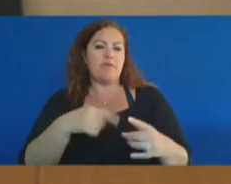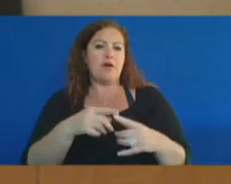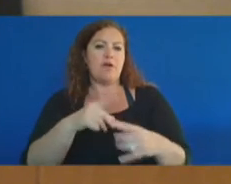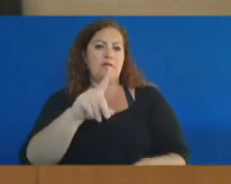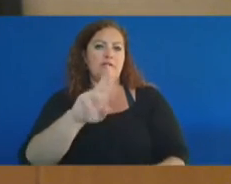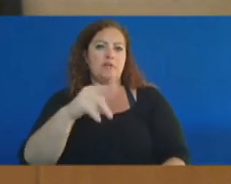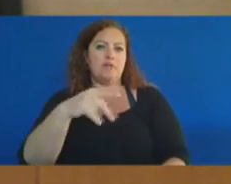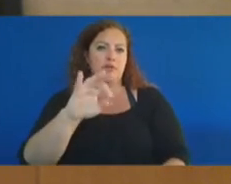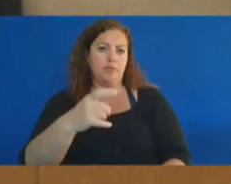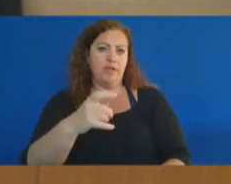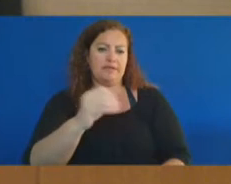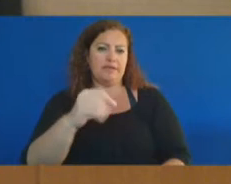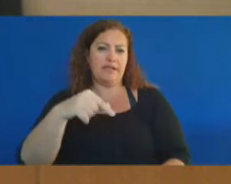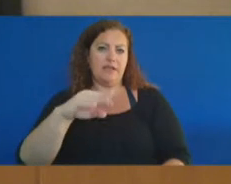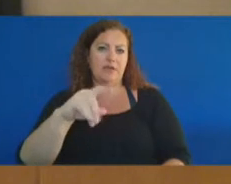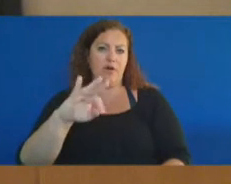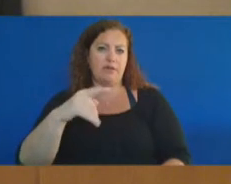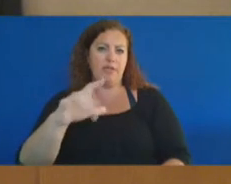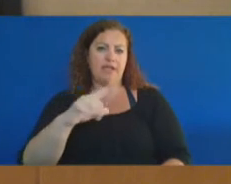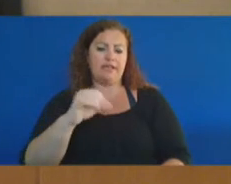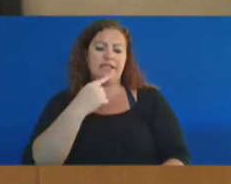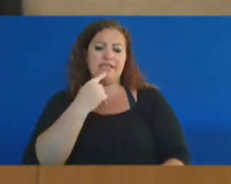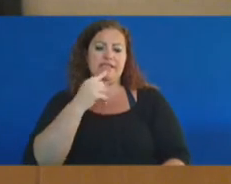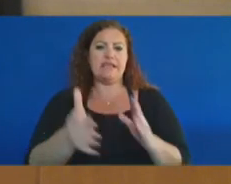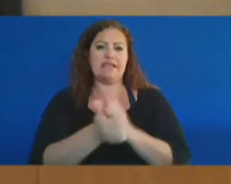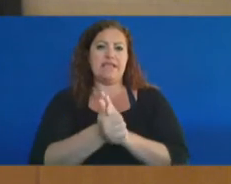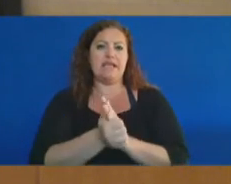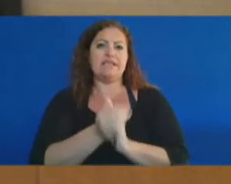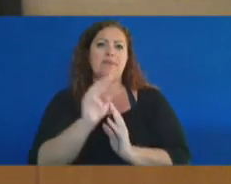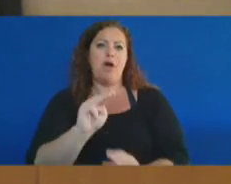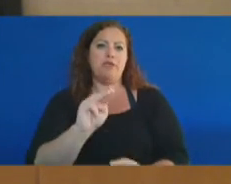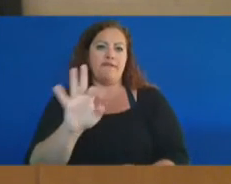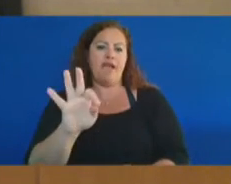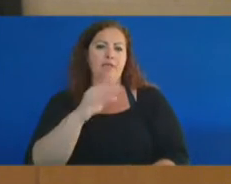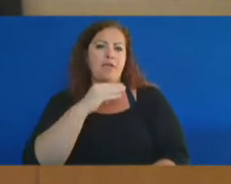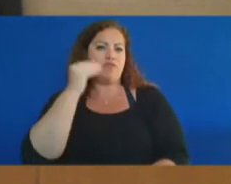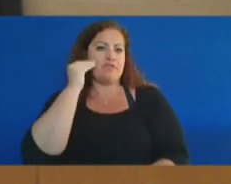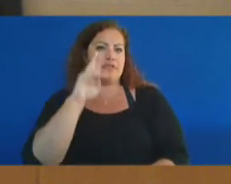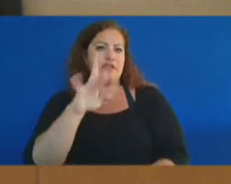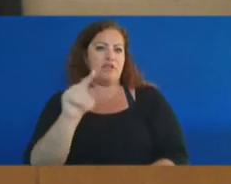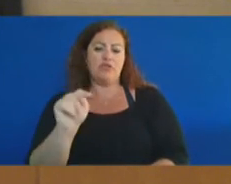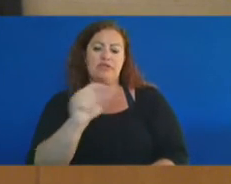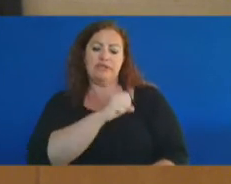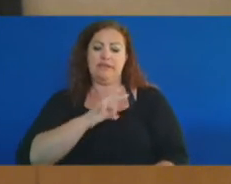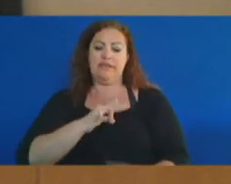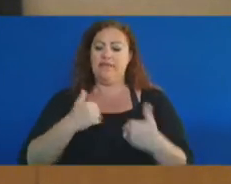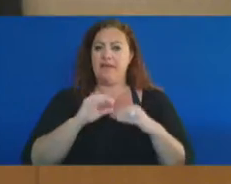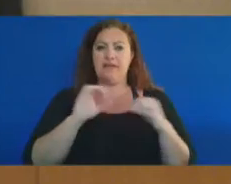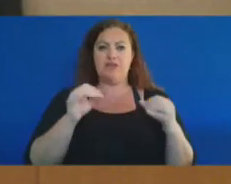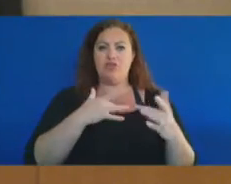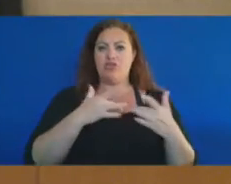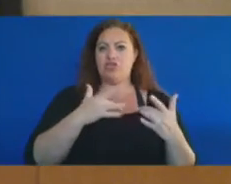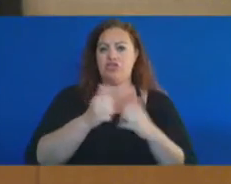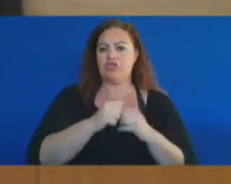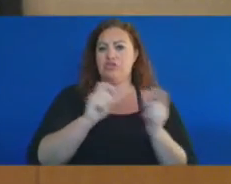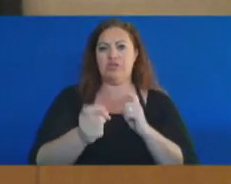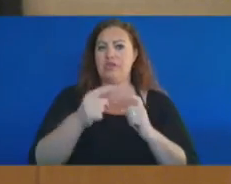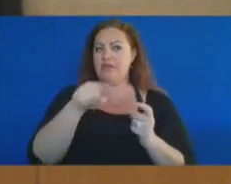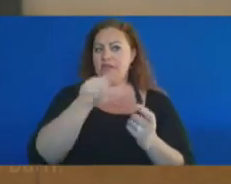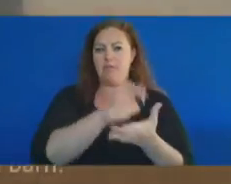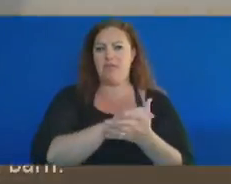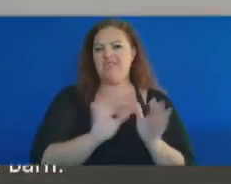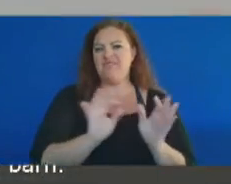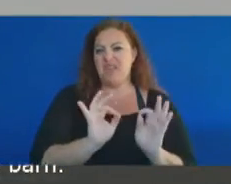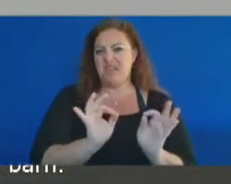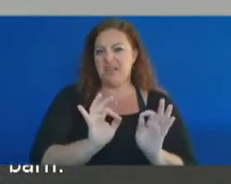just specifies them as attached U multif family residential units staff didn't have any concerns with the changes they do believe they are minor uh